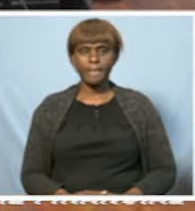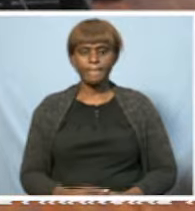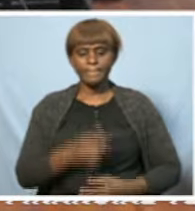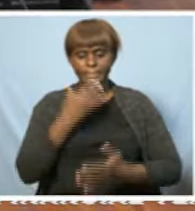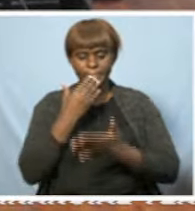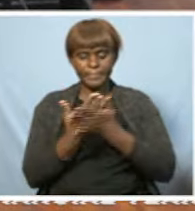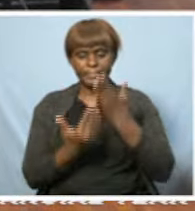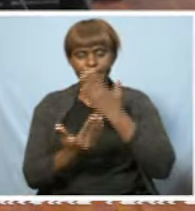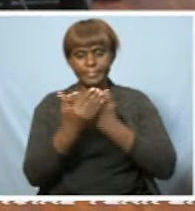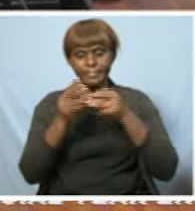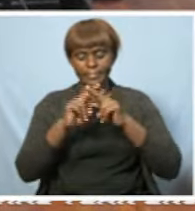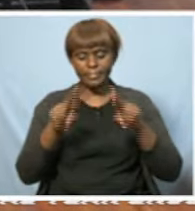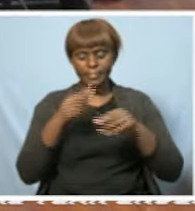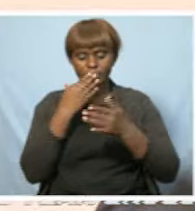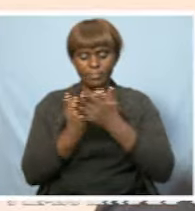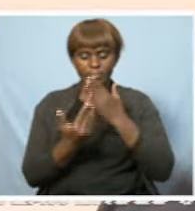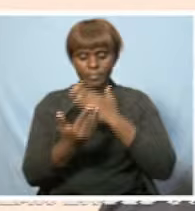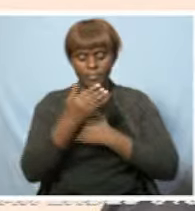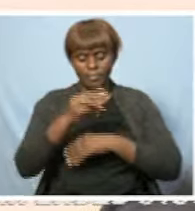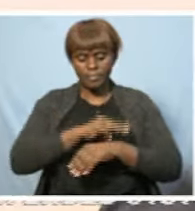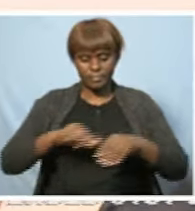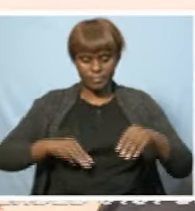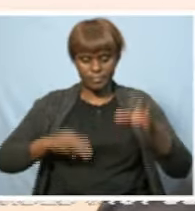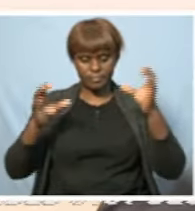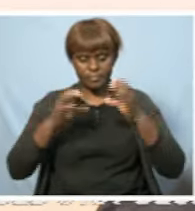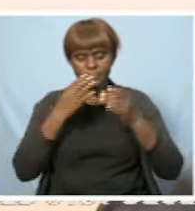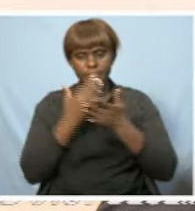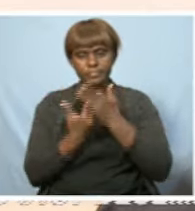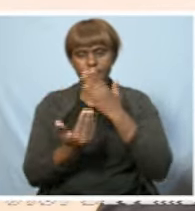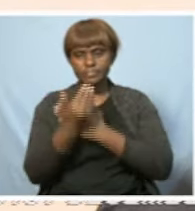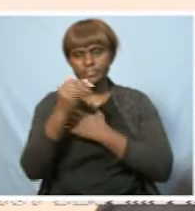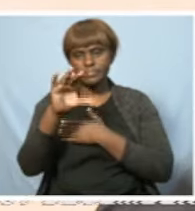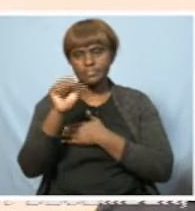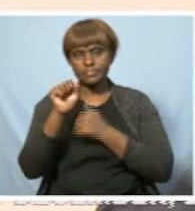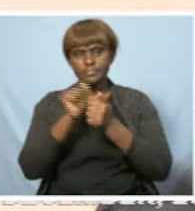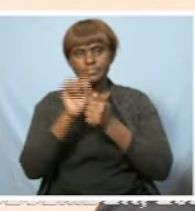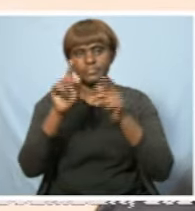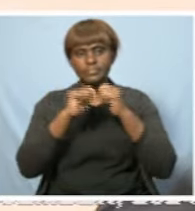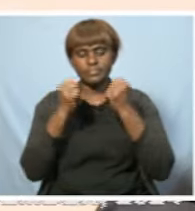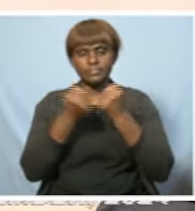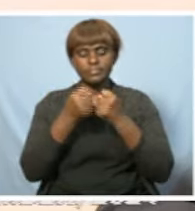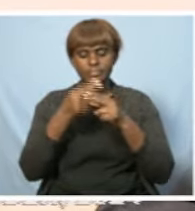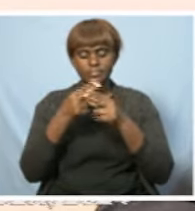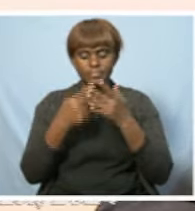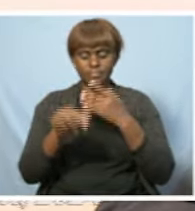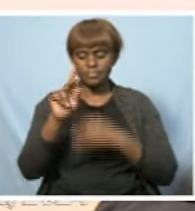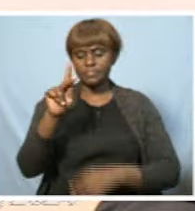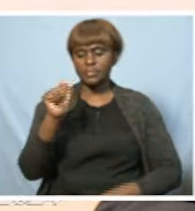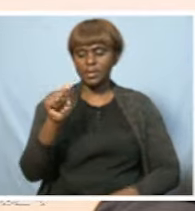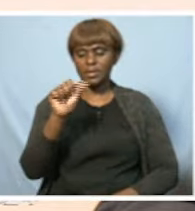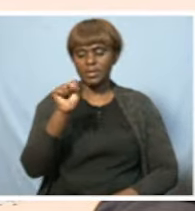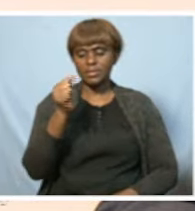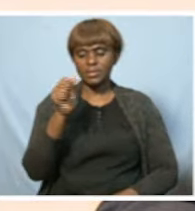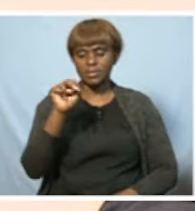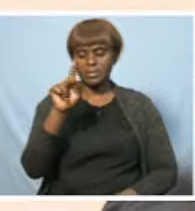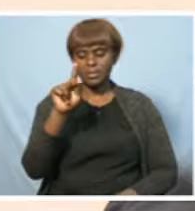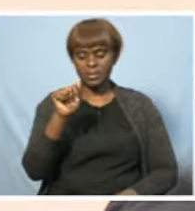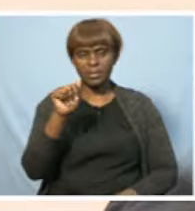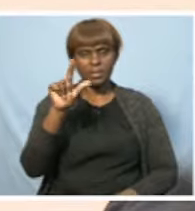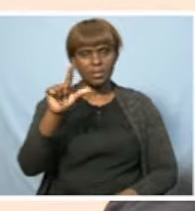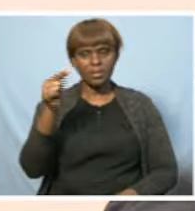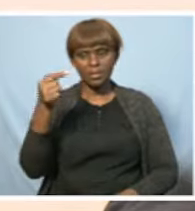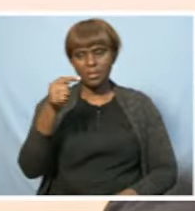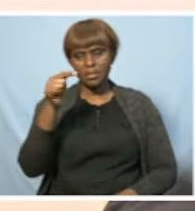Good morning, Chair. Good morning, members of the committee. Good morning, CS and the team. My name is Mulumbenji Kasanka from Local Government Service Commission